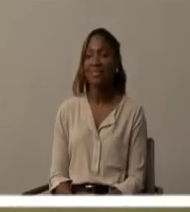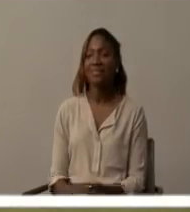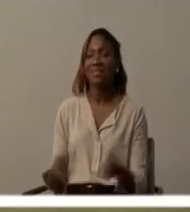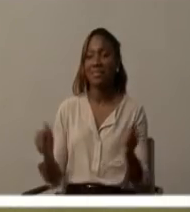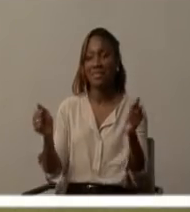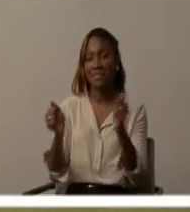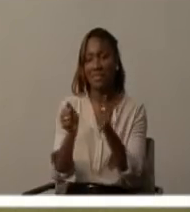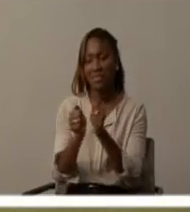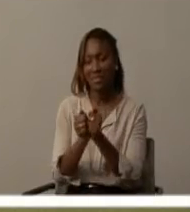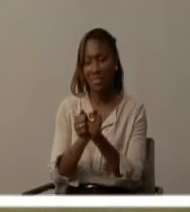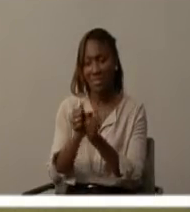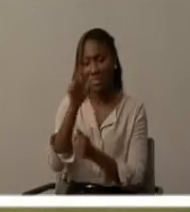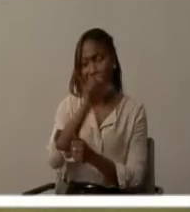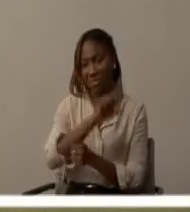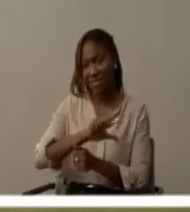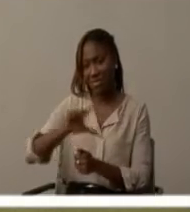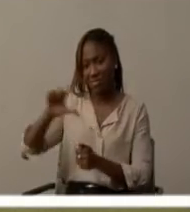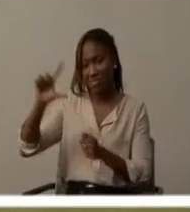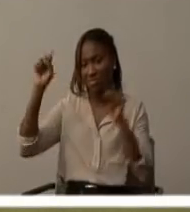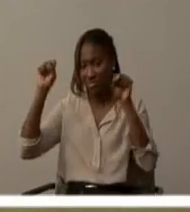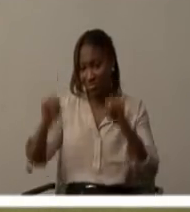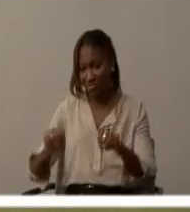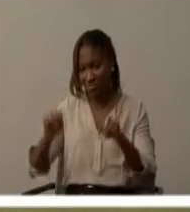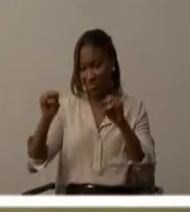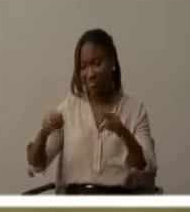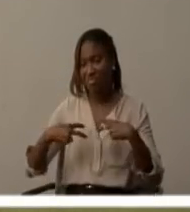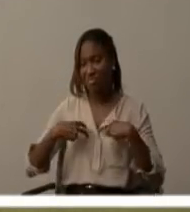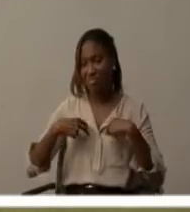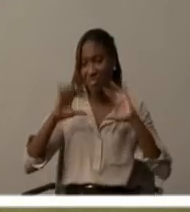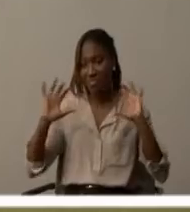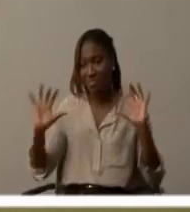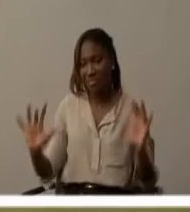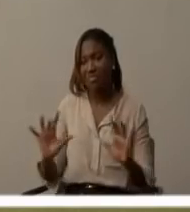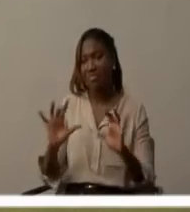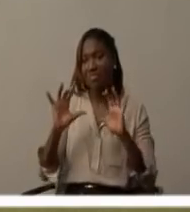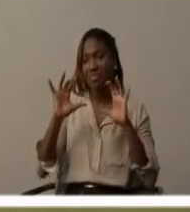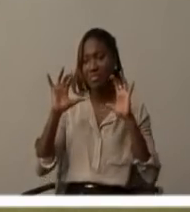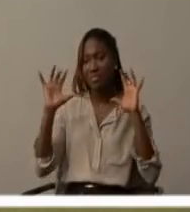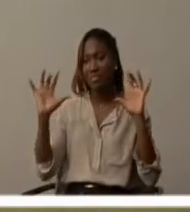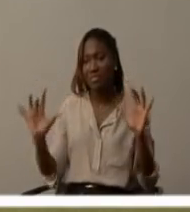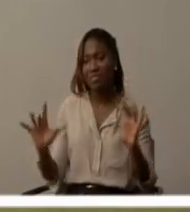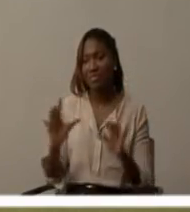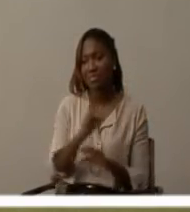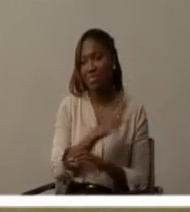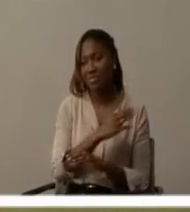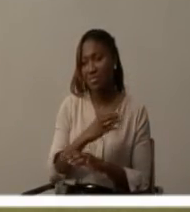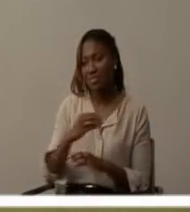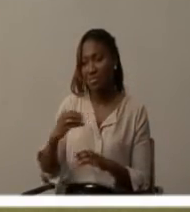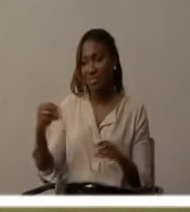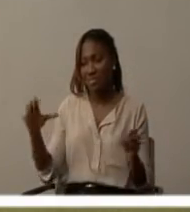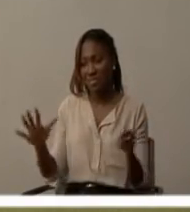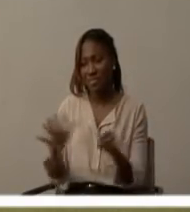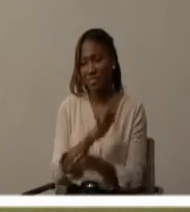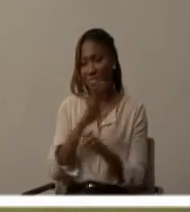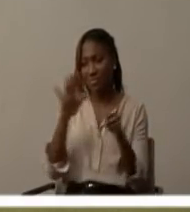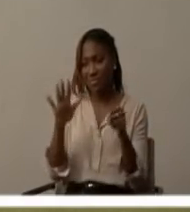With the Lord there is mercy and fullness